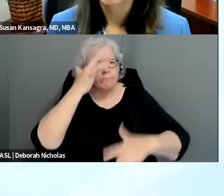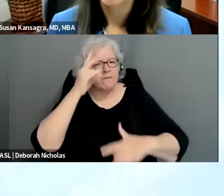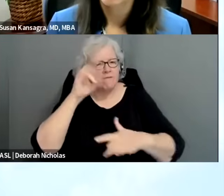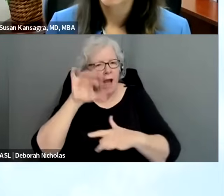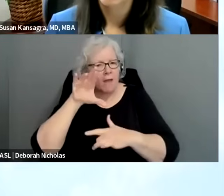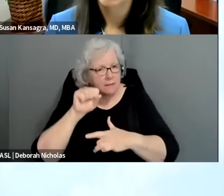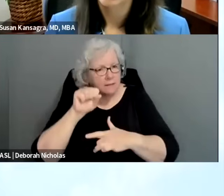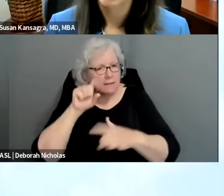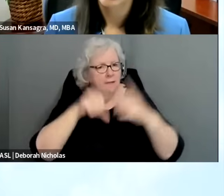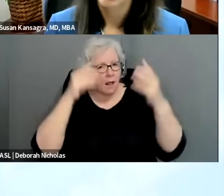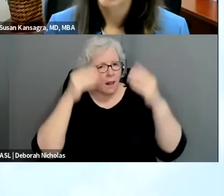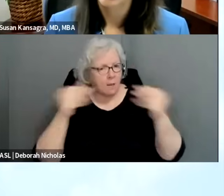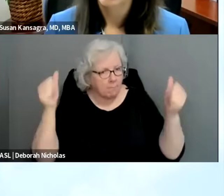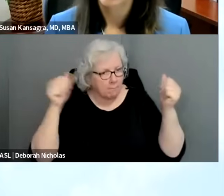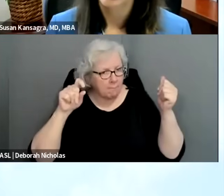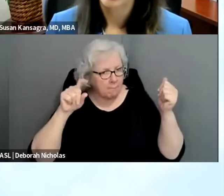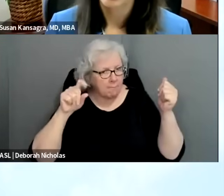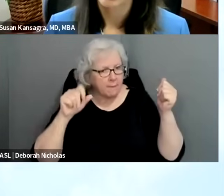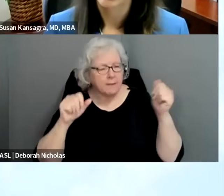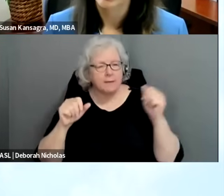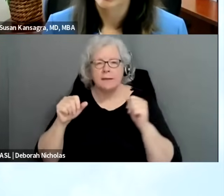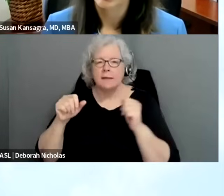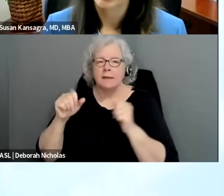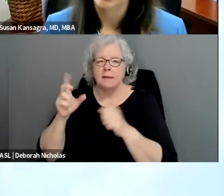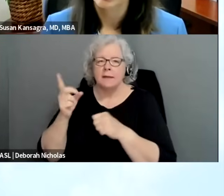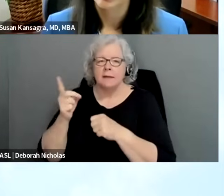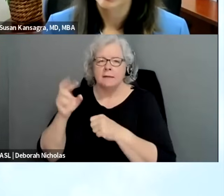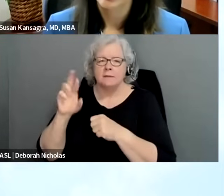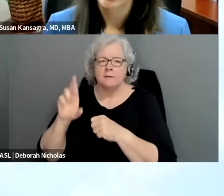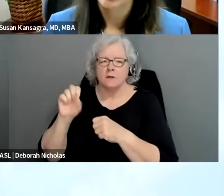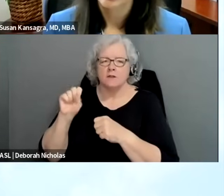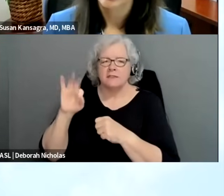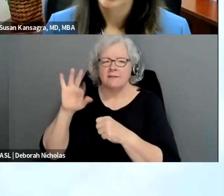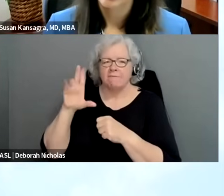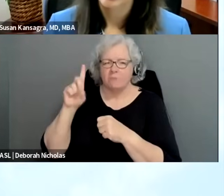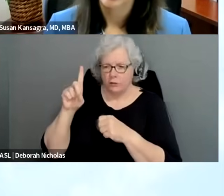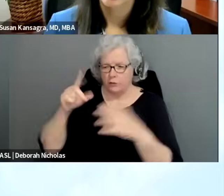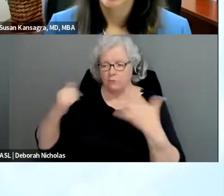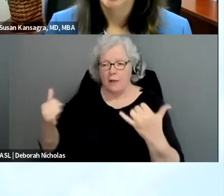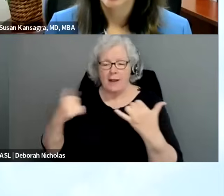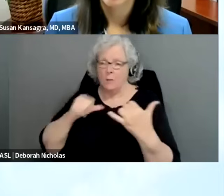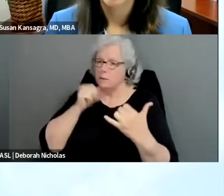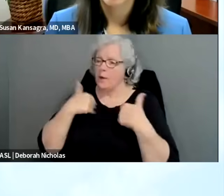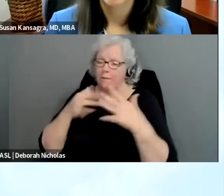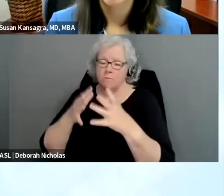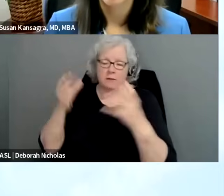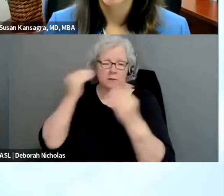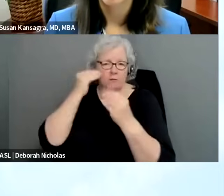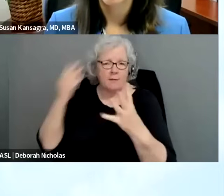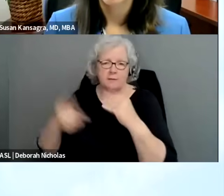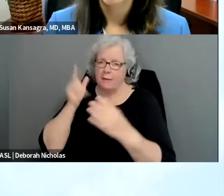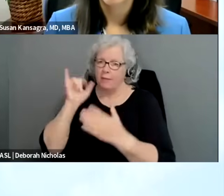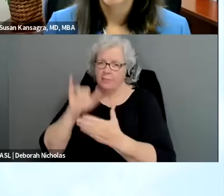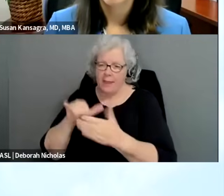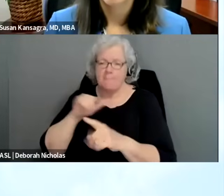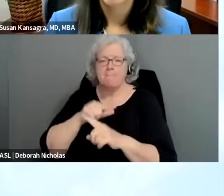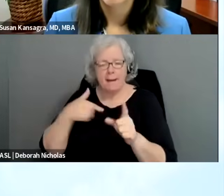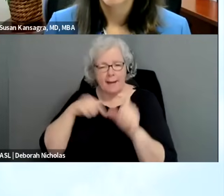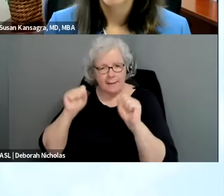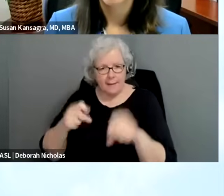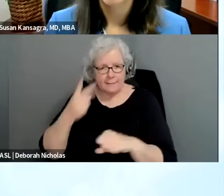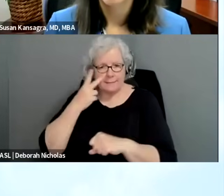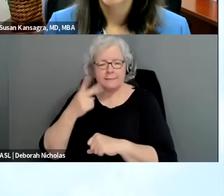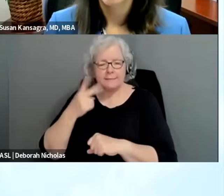At this point, we do not have very much information with that regard. What I can say is that we have